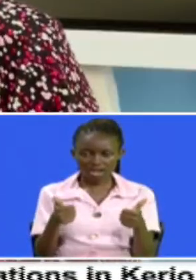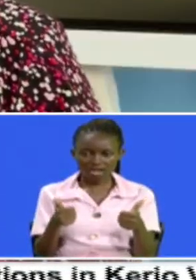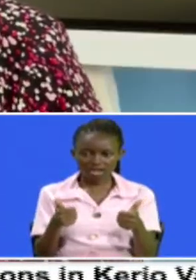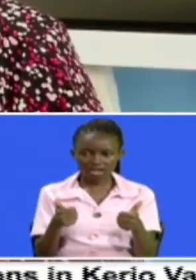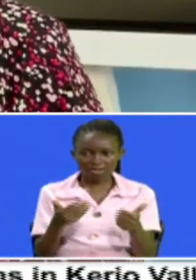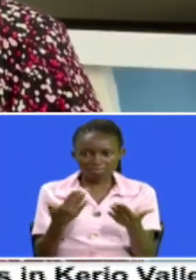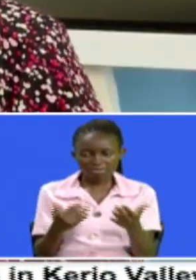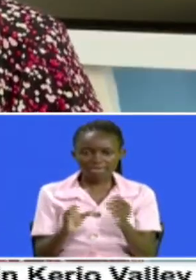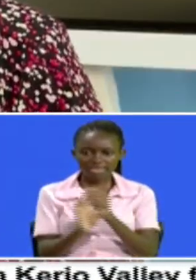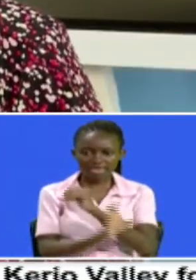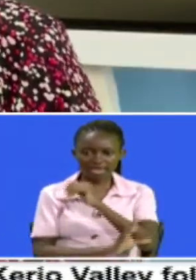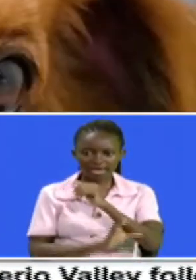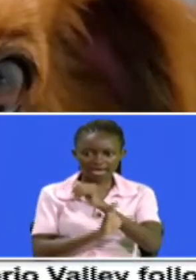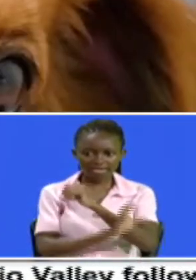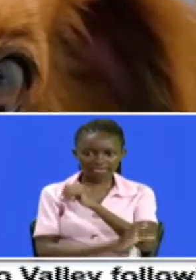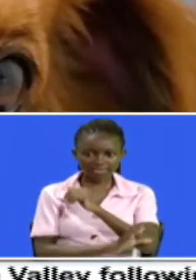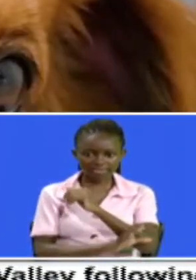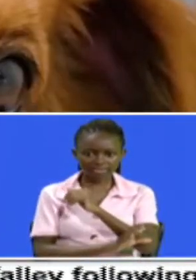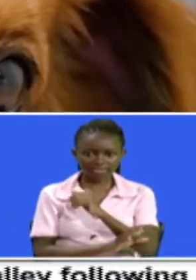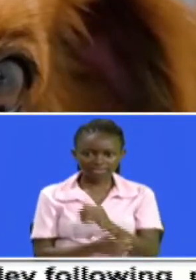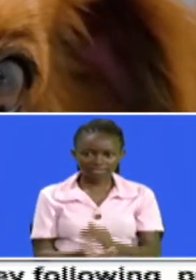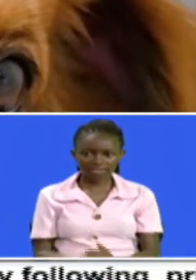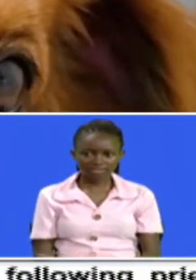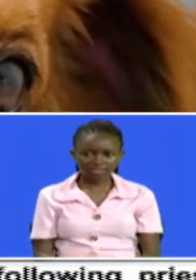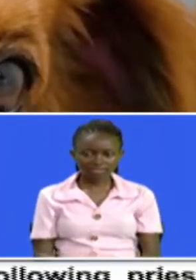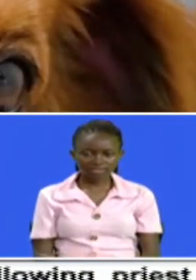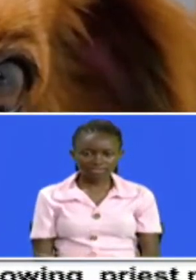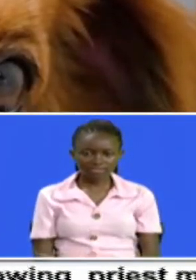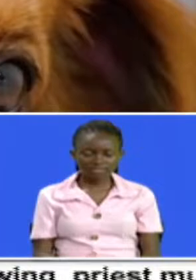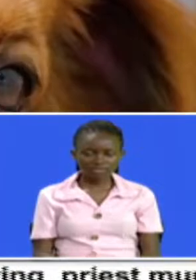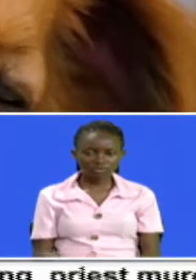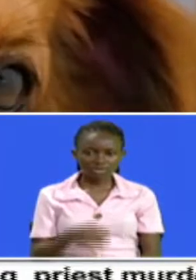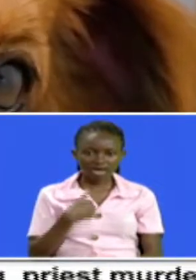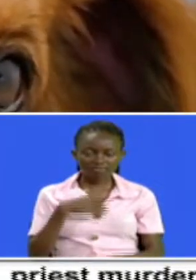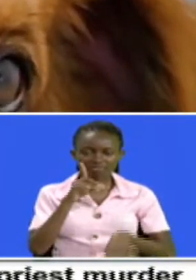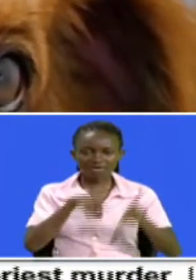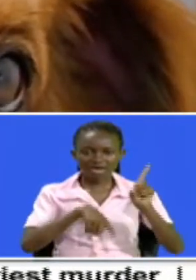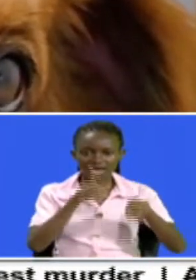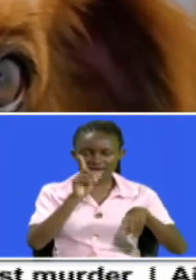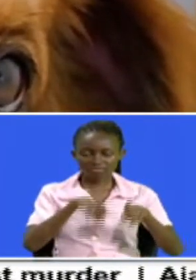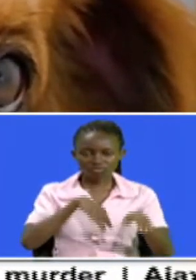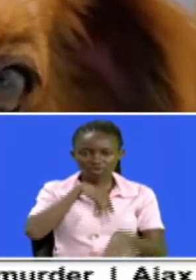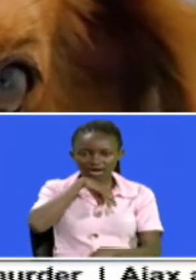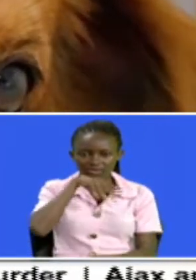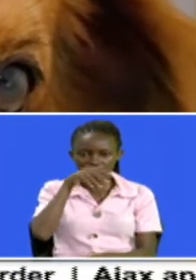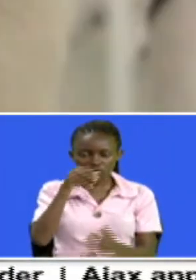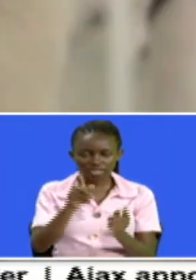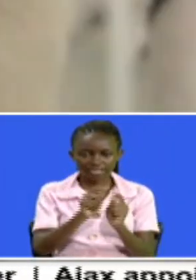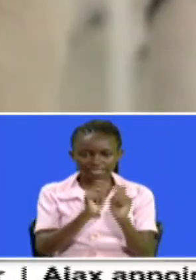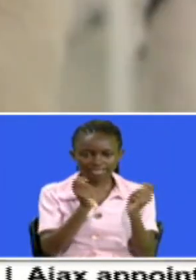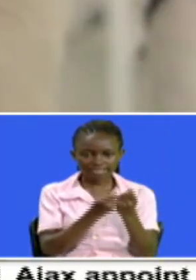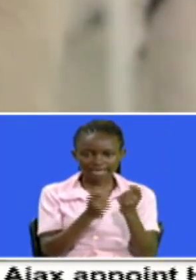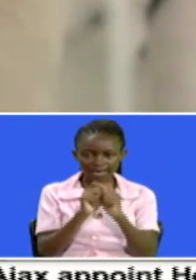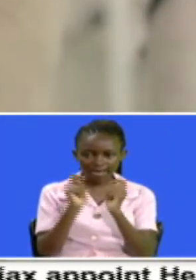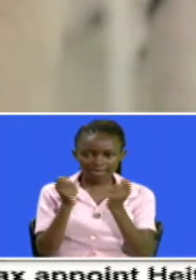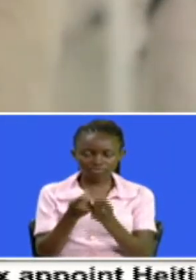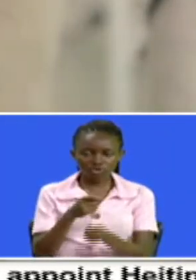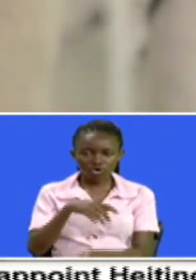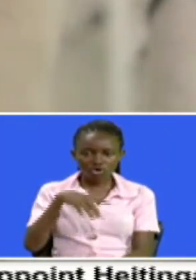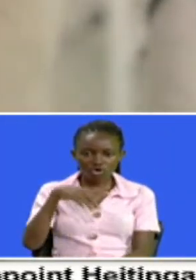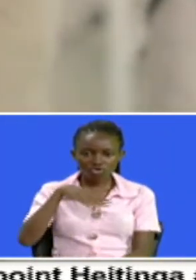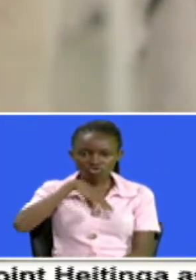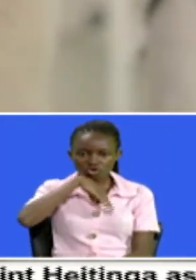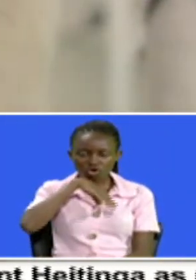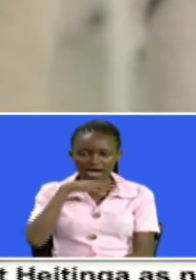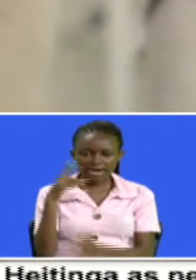country, especially in rural settings. Whereas a variety of animal species can host rabies, dogs are